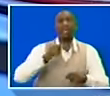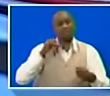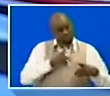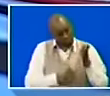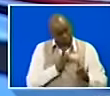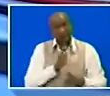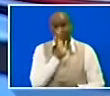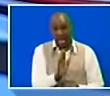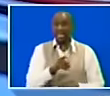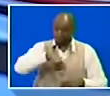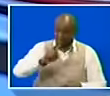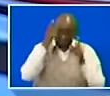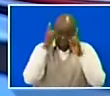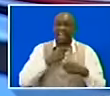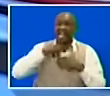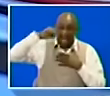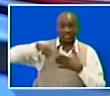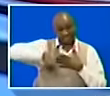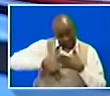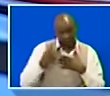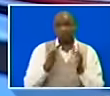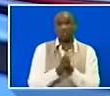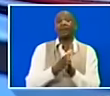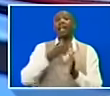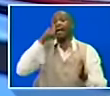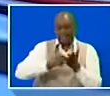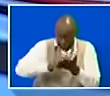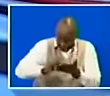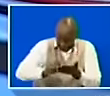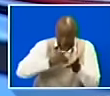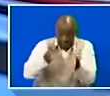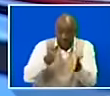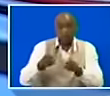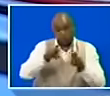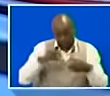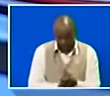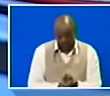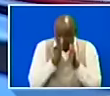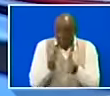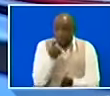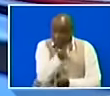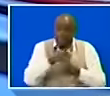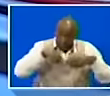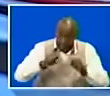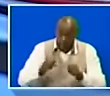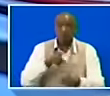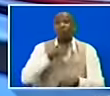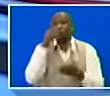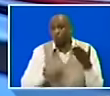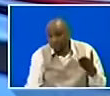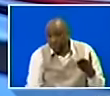and later hanged himself, leaving behind a suicide note in the ladies' room. The Boda Boda operator was identified